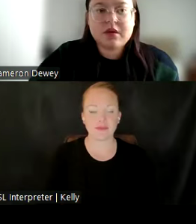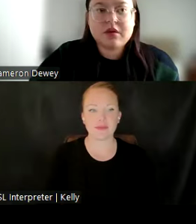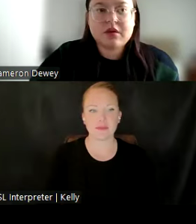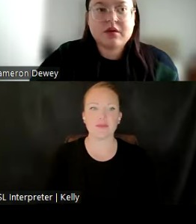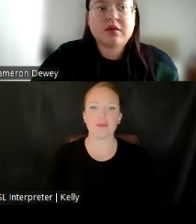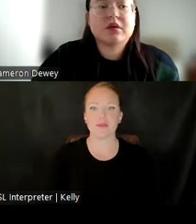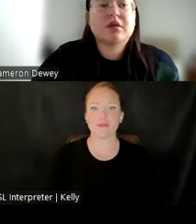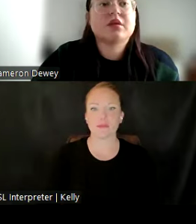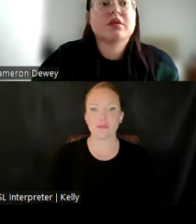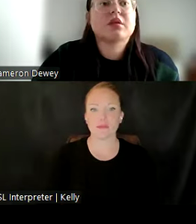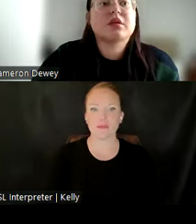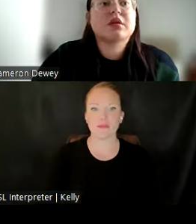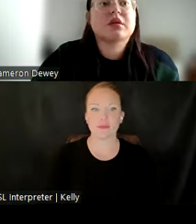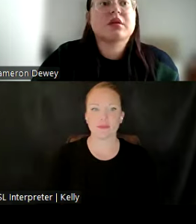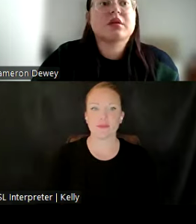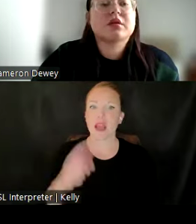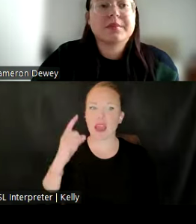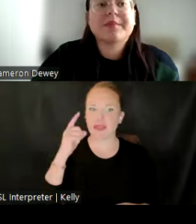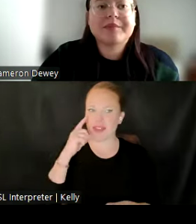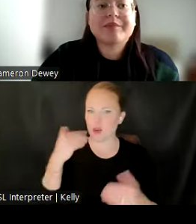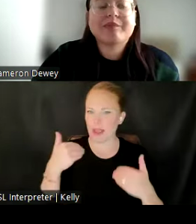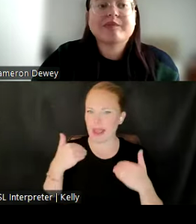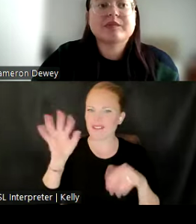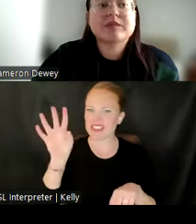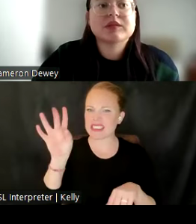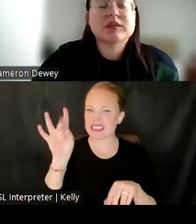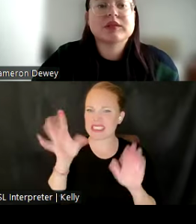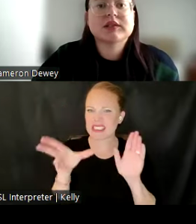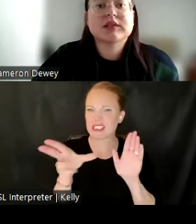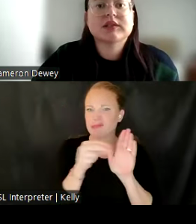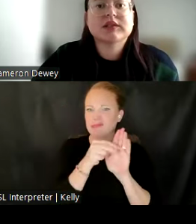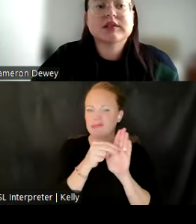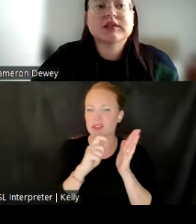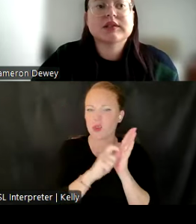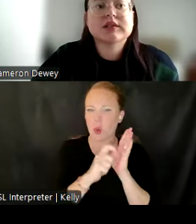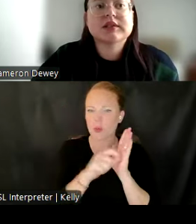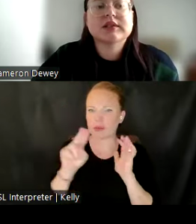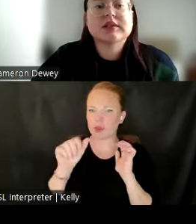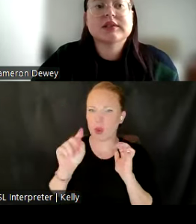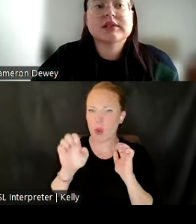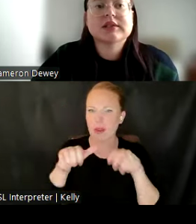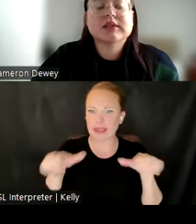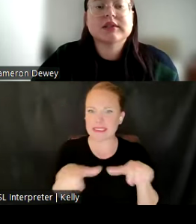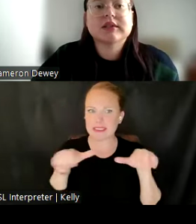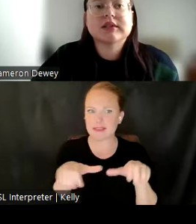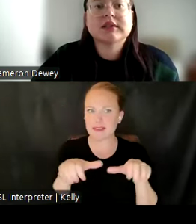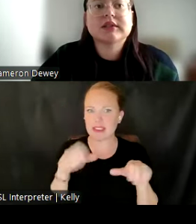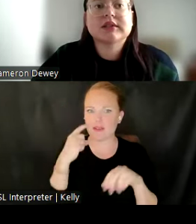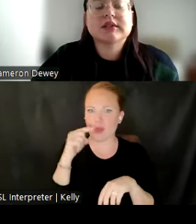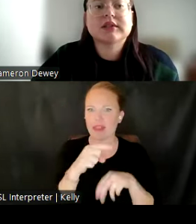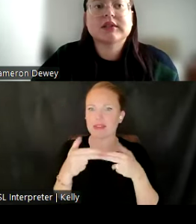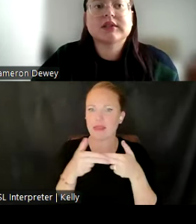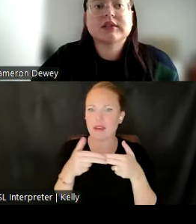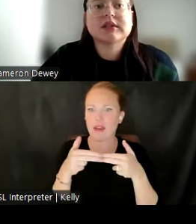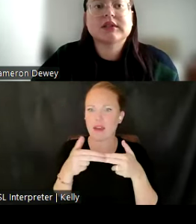I think we should have a little sticky note activity. I'm not sure if it's available,